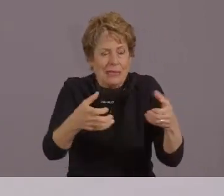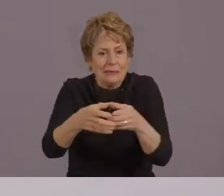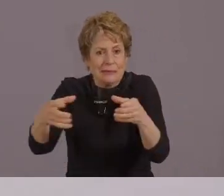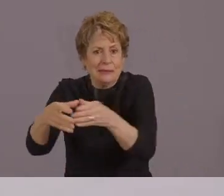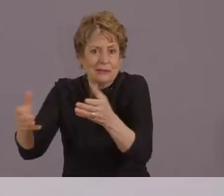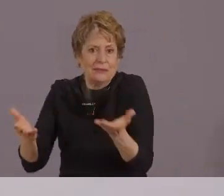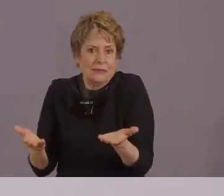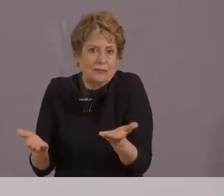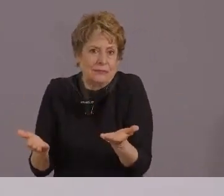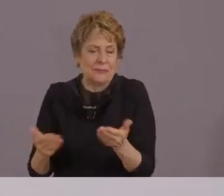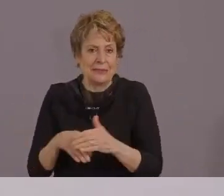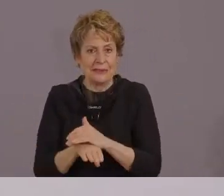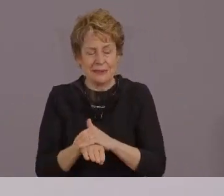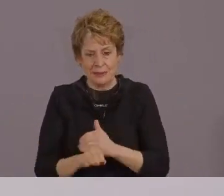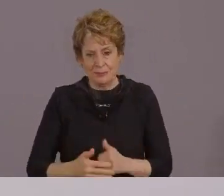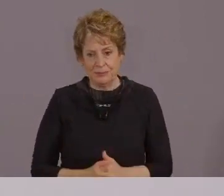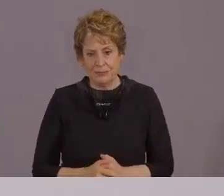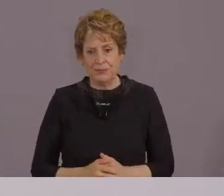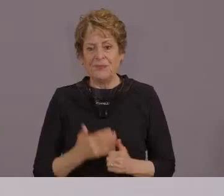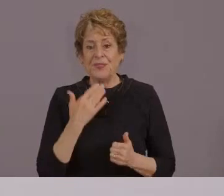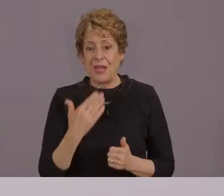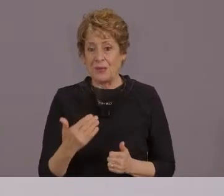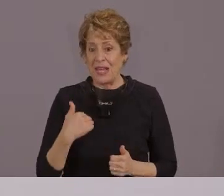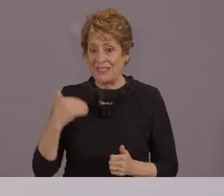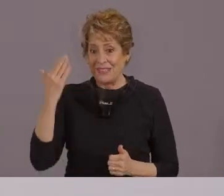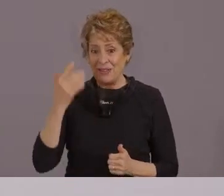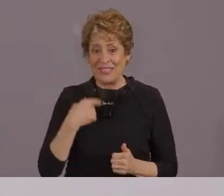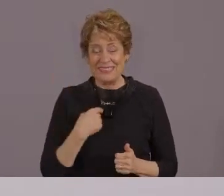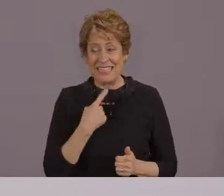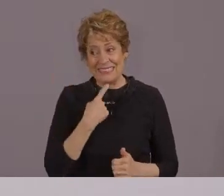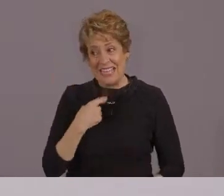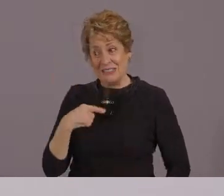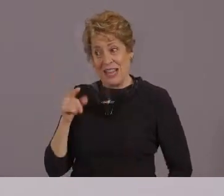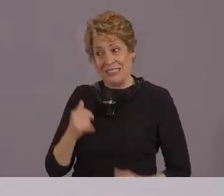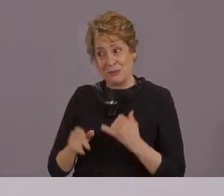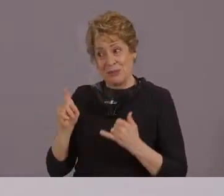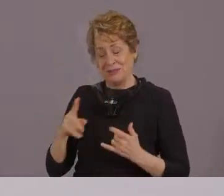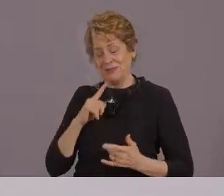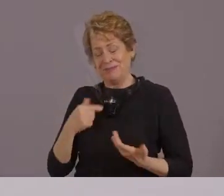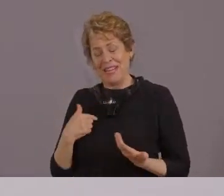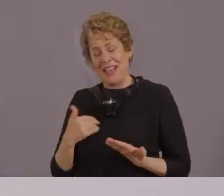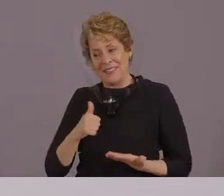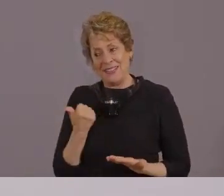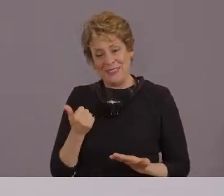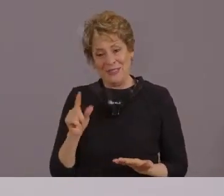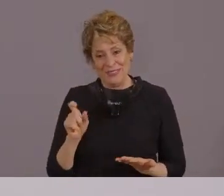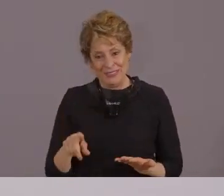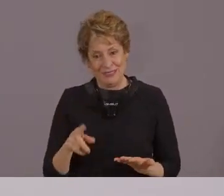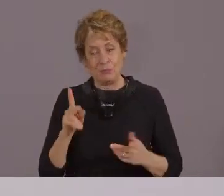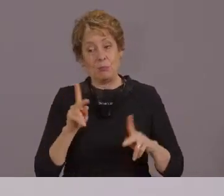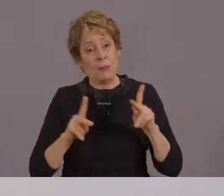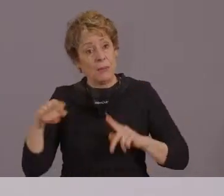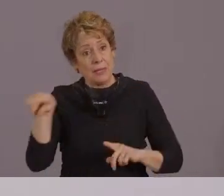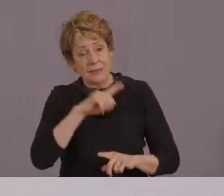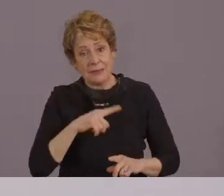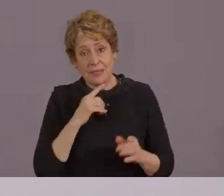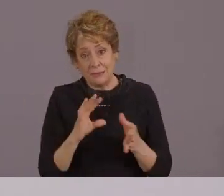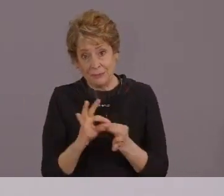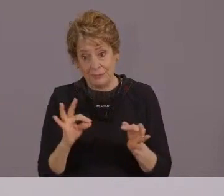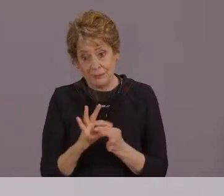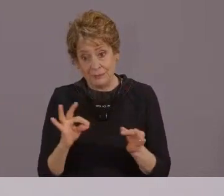just comment really quick on this. I've seen some people talk about, you know, they got their dad an appointment one day, they're the next